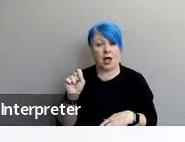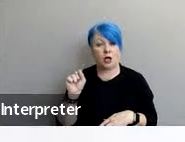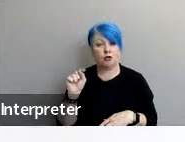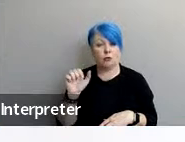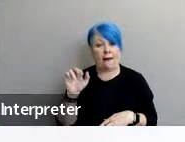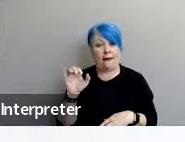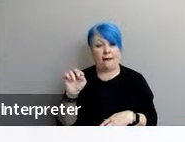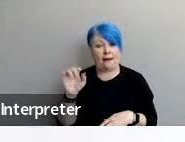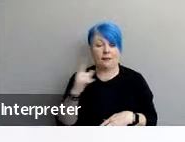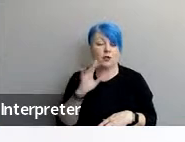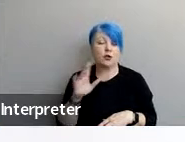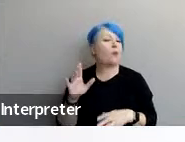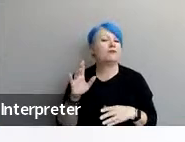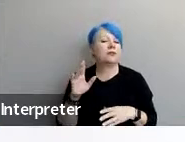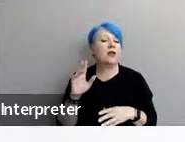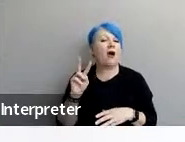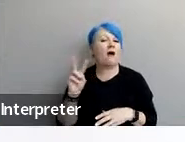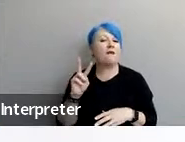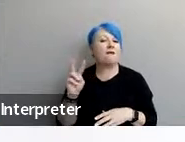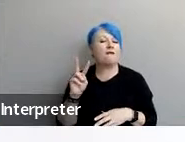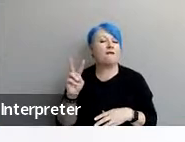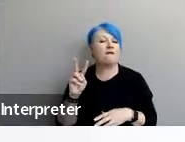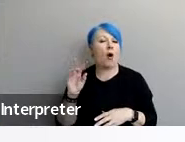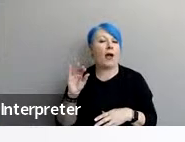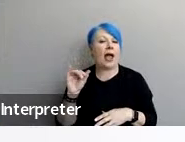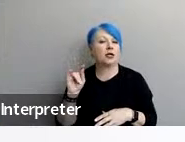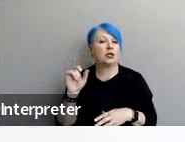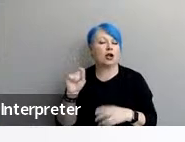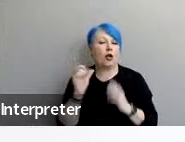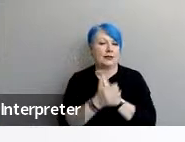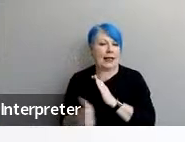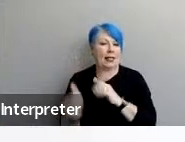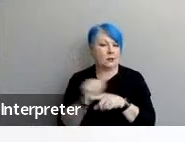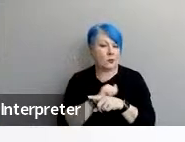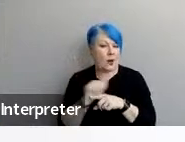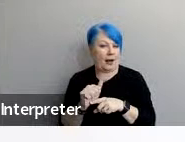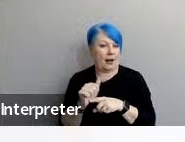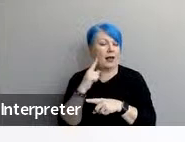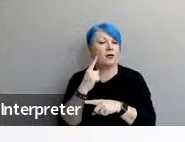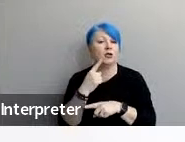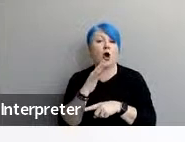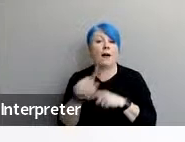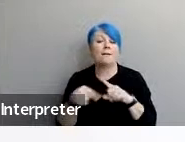talk about the wonderful program that we have for our vocational skills program for our students.